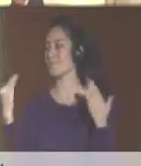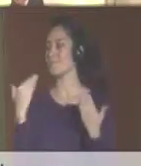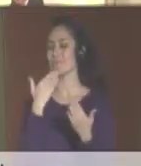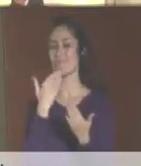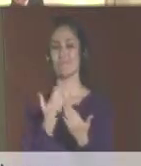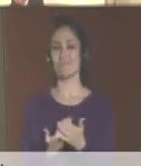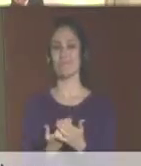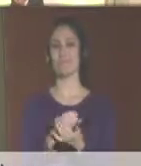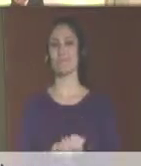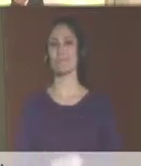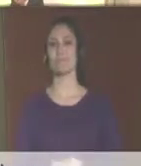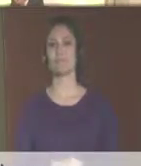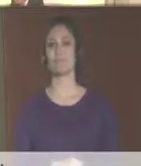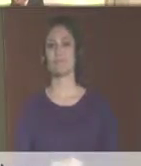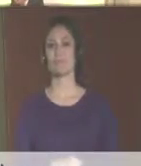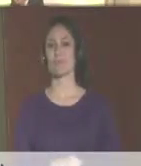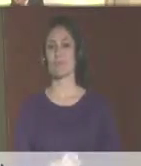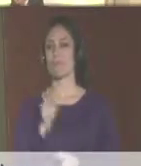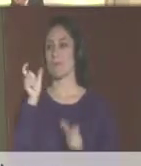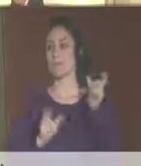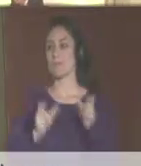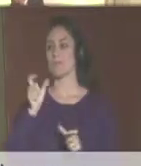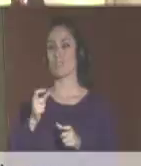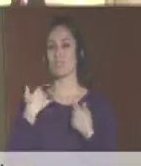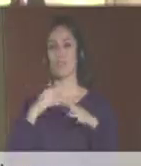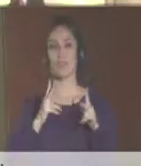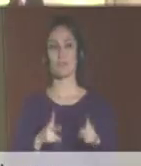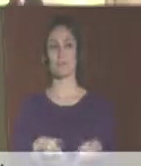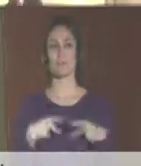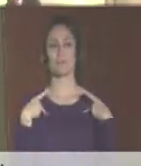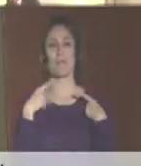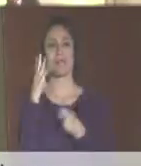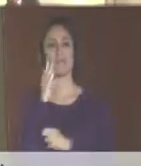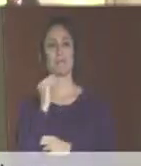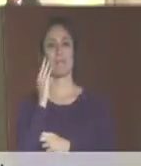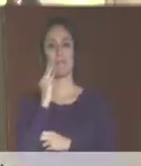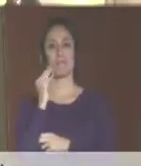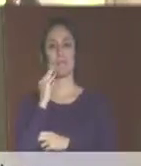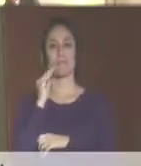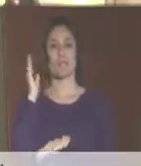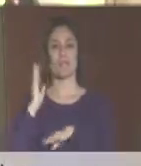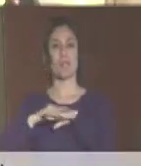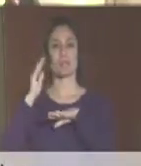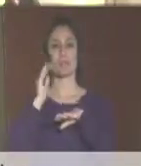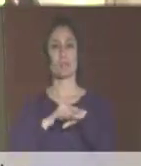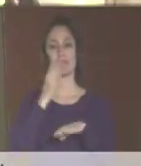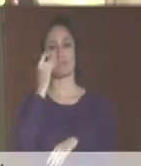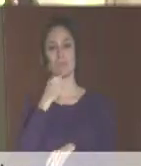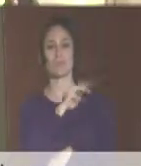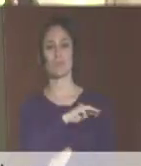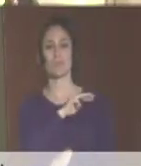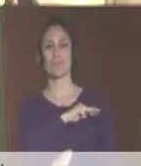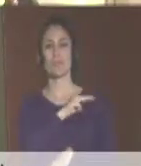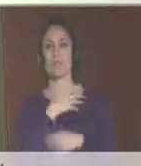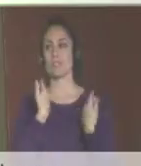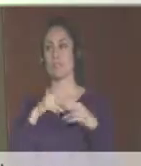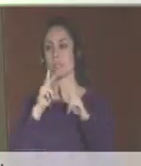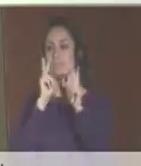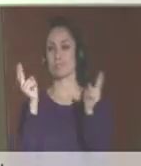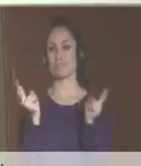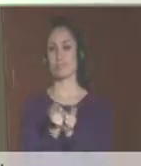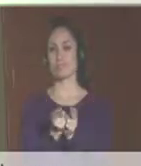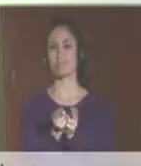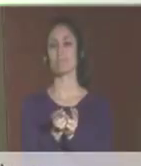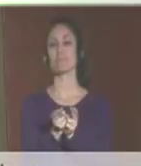Very well. Thank you very much. I believe that as people who have lived the experience of the local